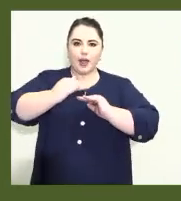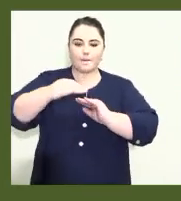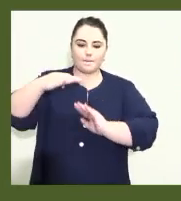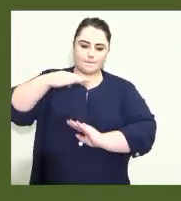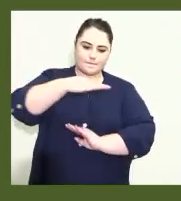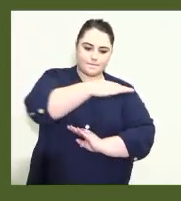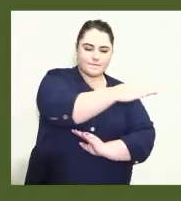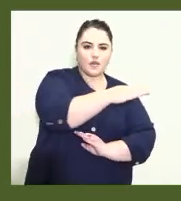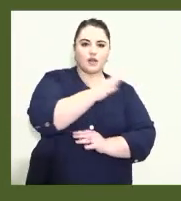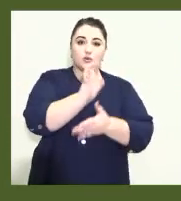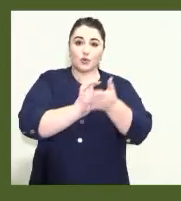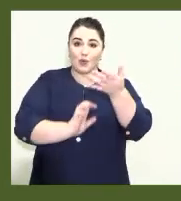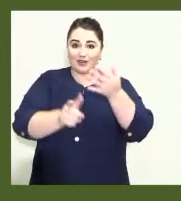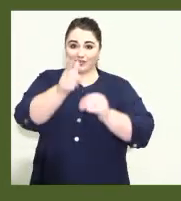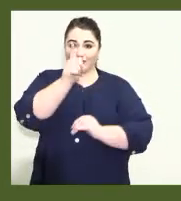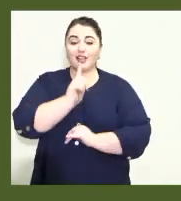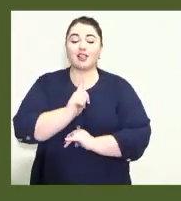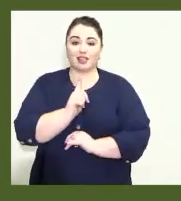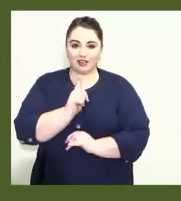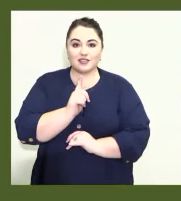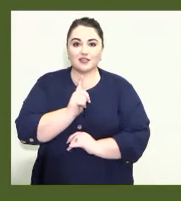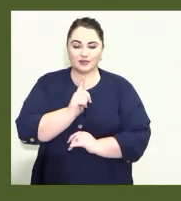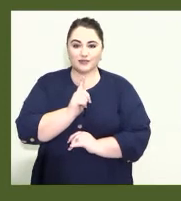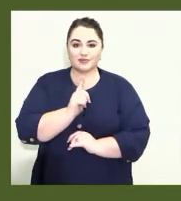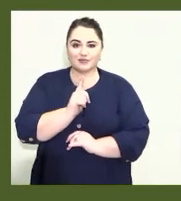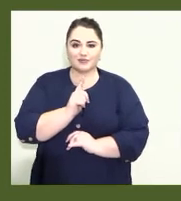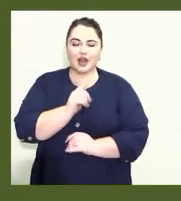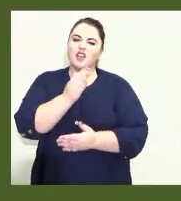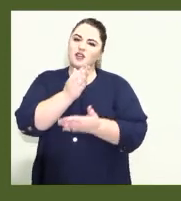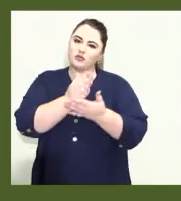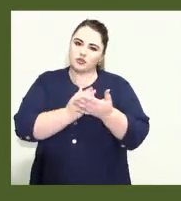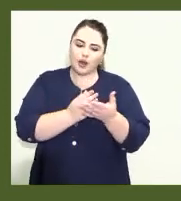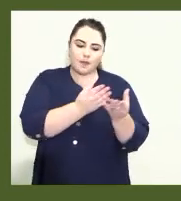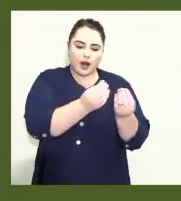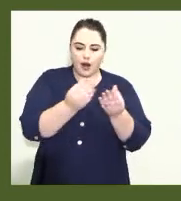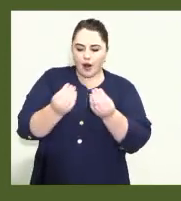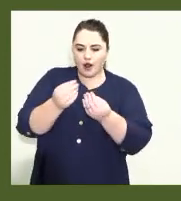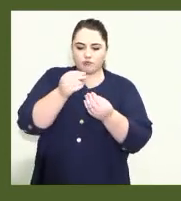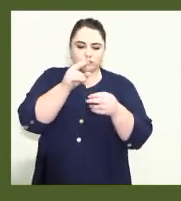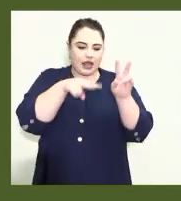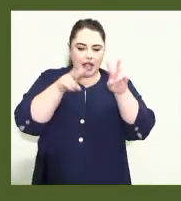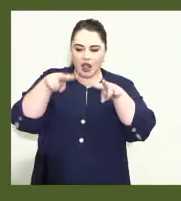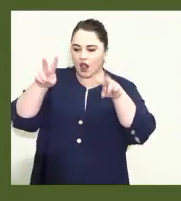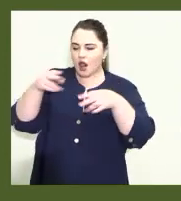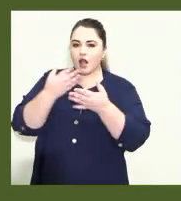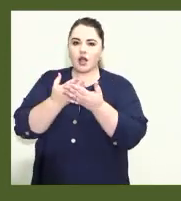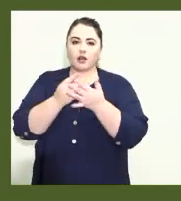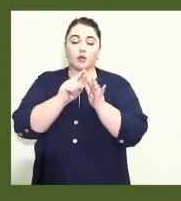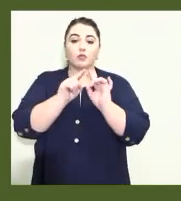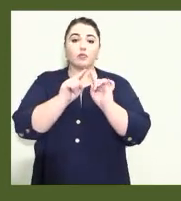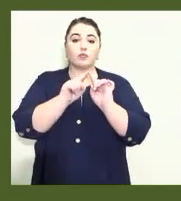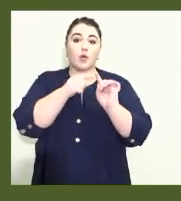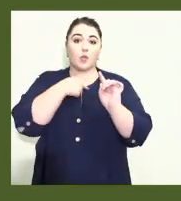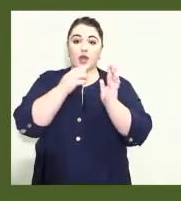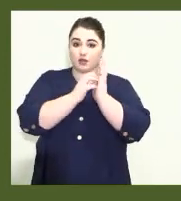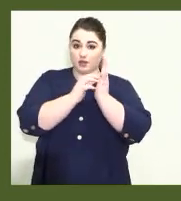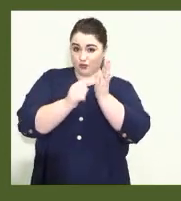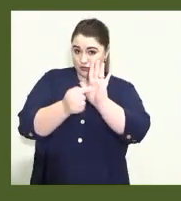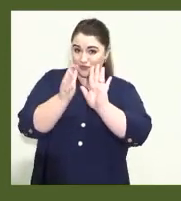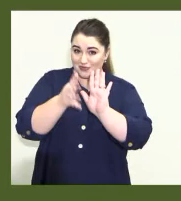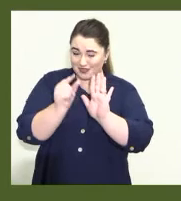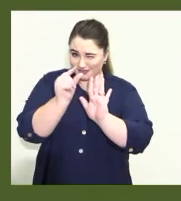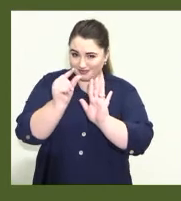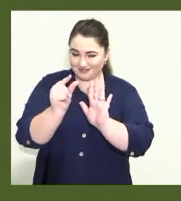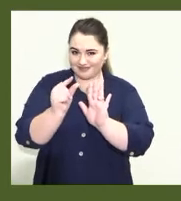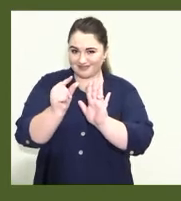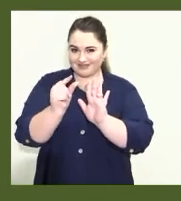the same? It's telling me a story. And then you can read certain values. And we will be looking at an example